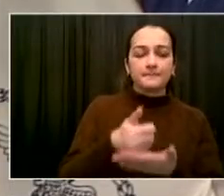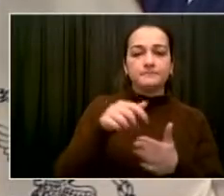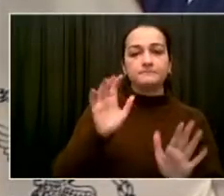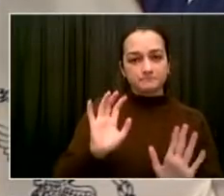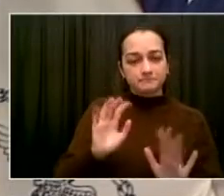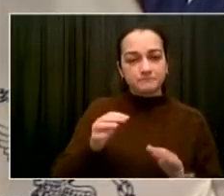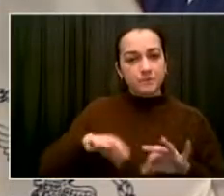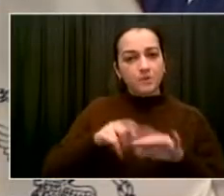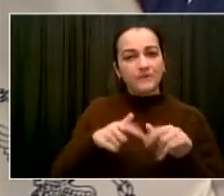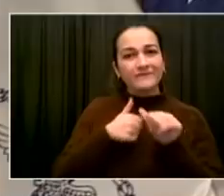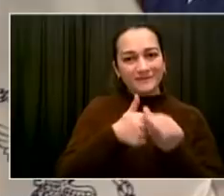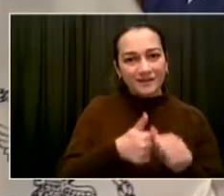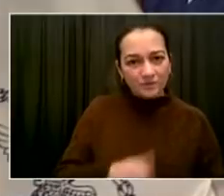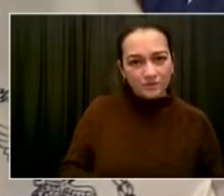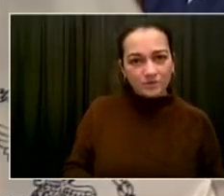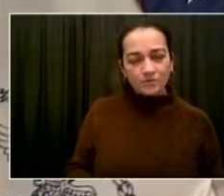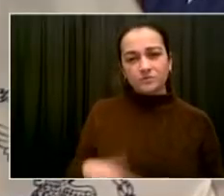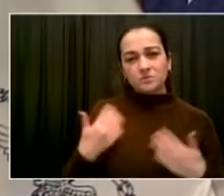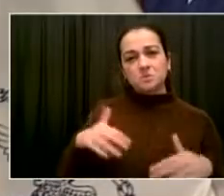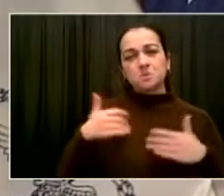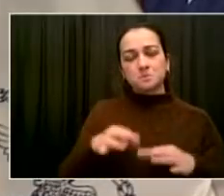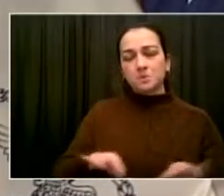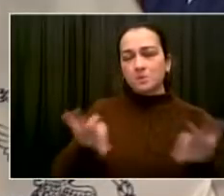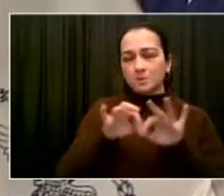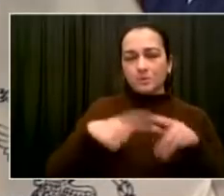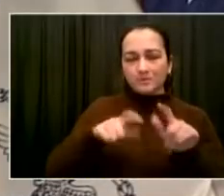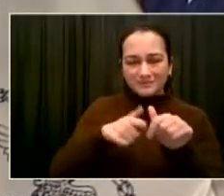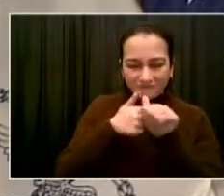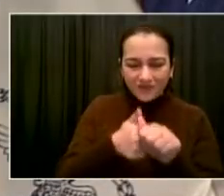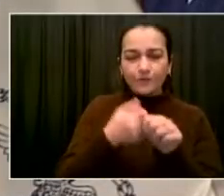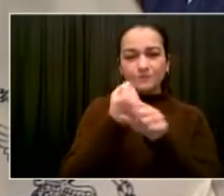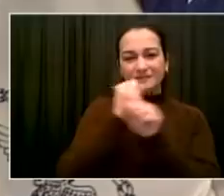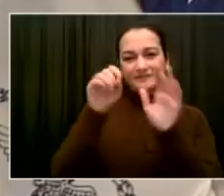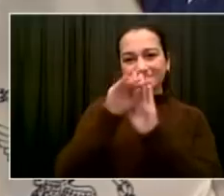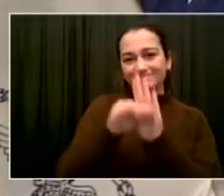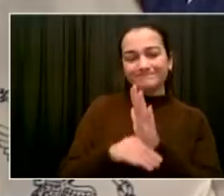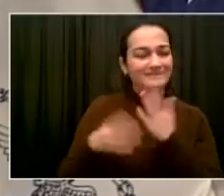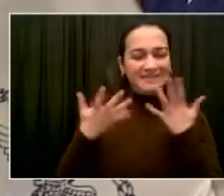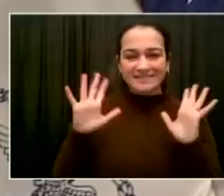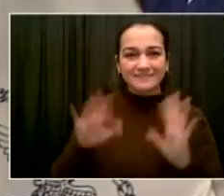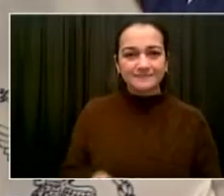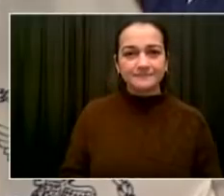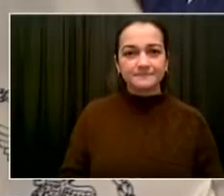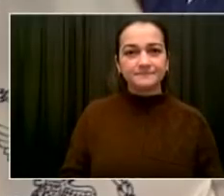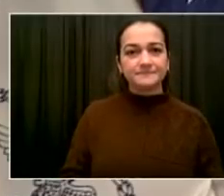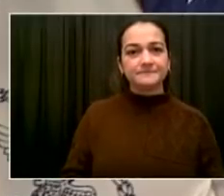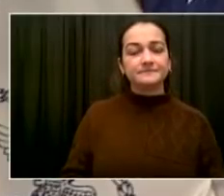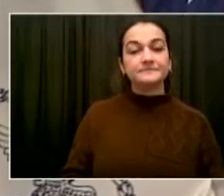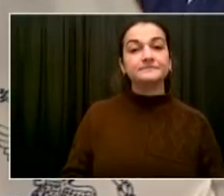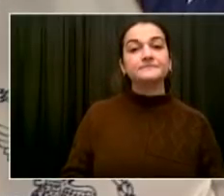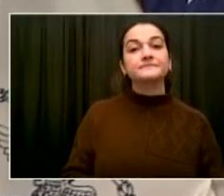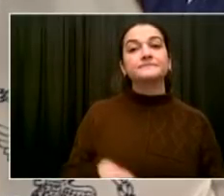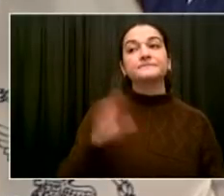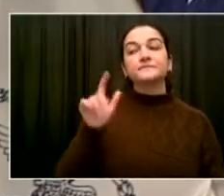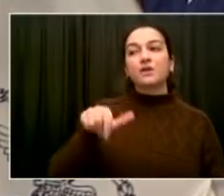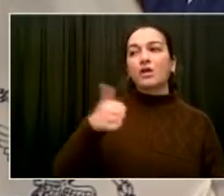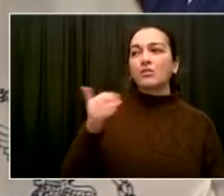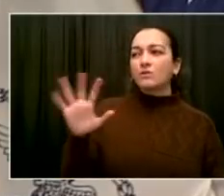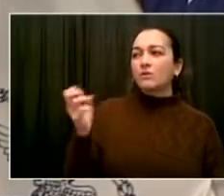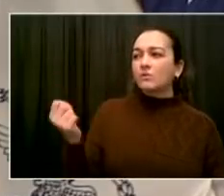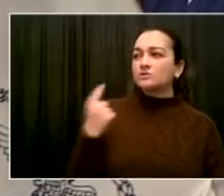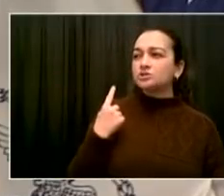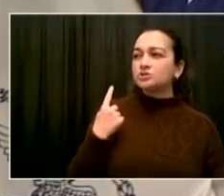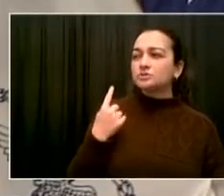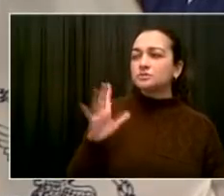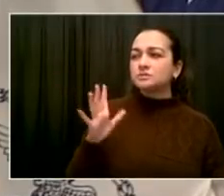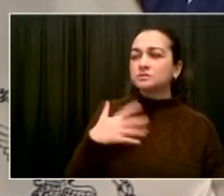In terms of just one other point that what Dr. Choksi said, for folks who are most